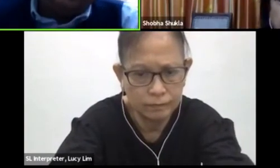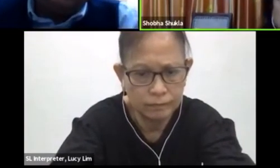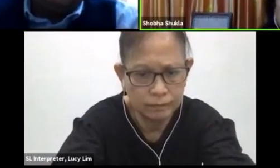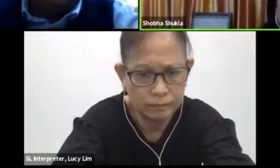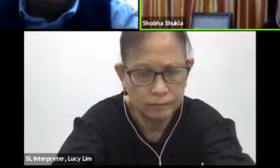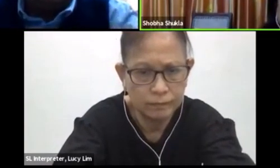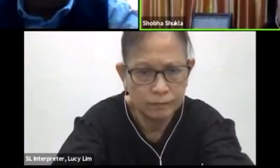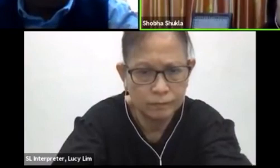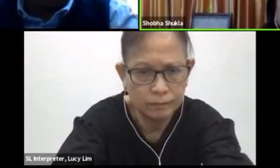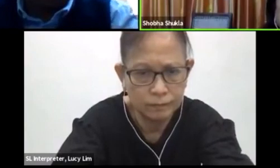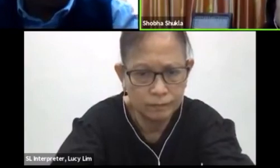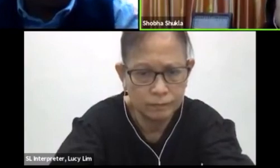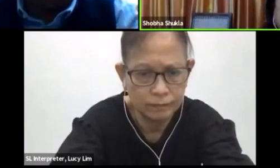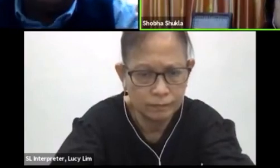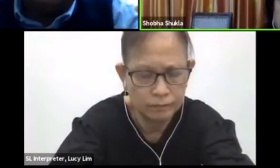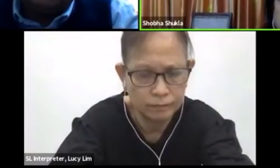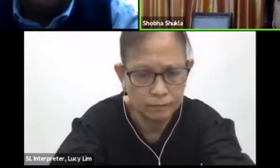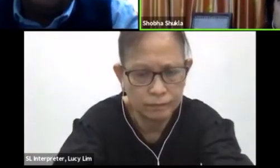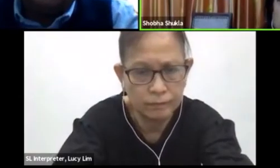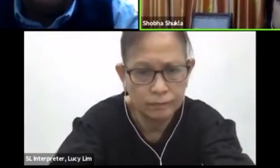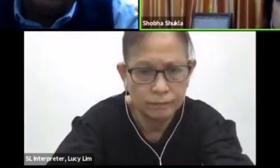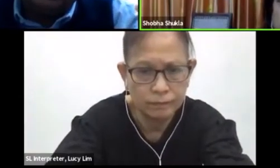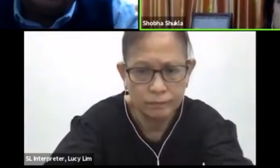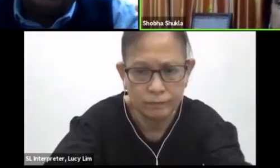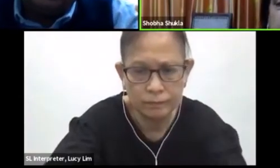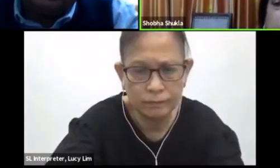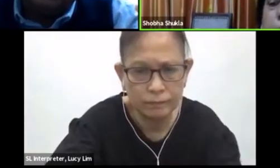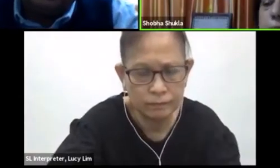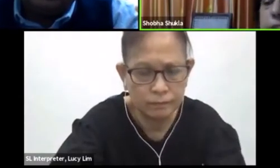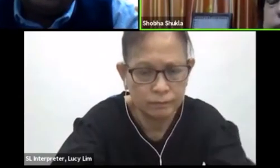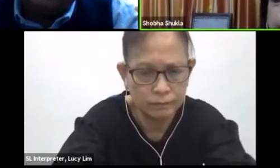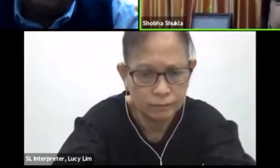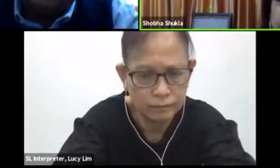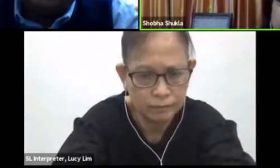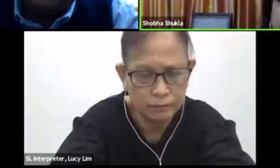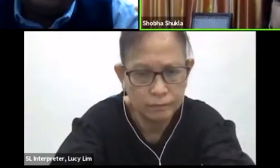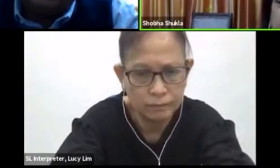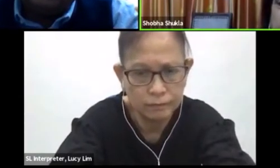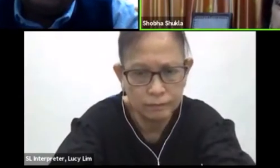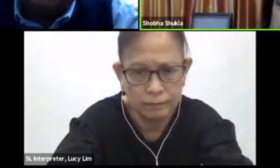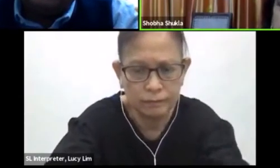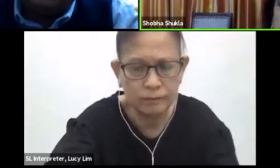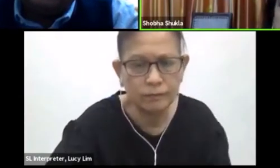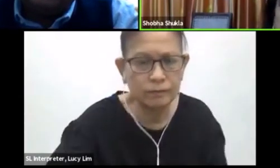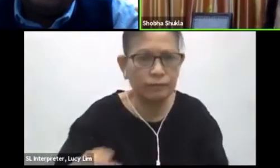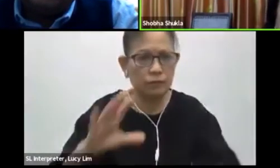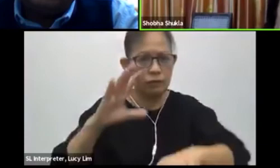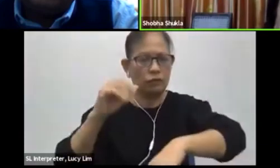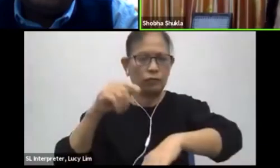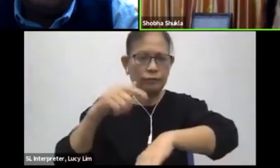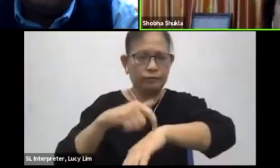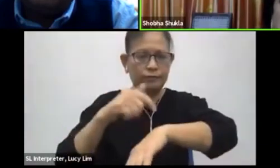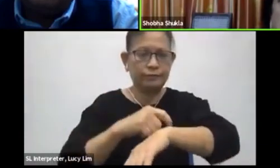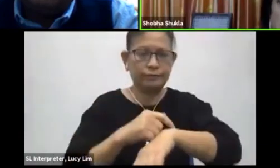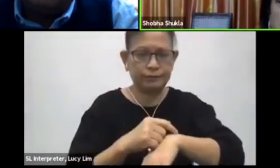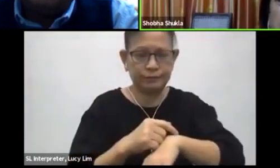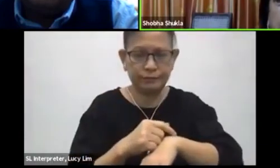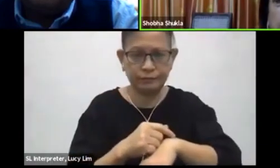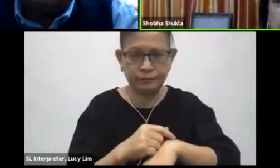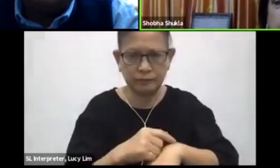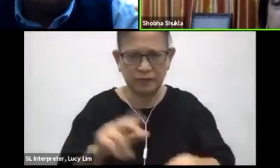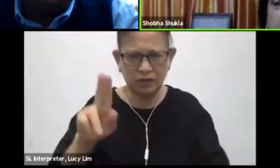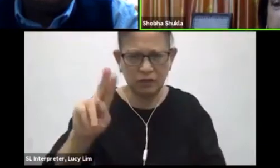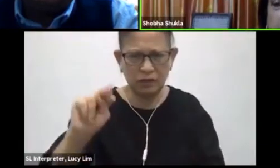Thank you. And my apologies. I want to make a correction. I think it was a slip of the tongue. I said Sonal Mehta is from UNFPA.